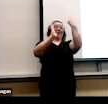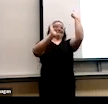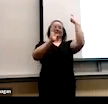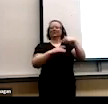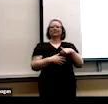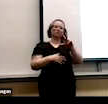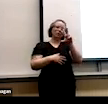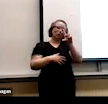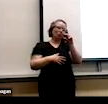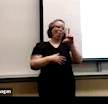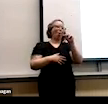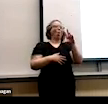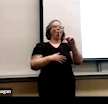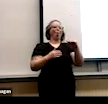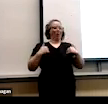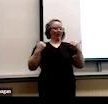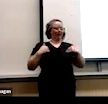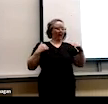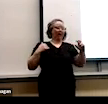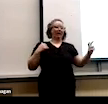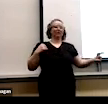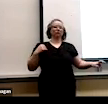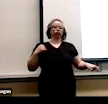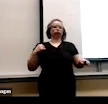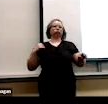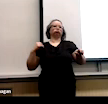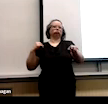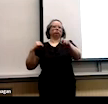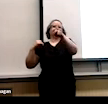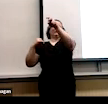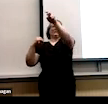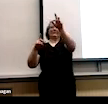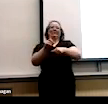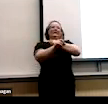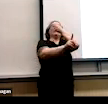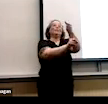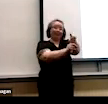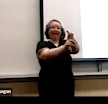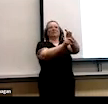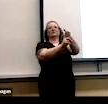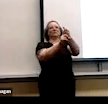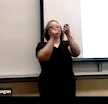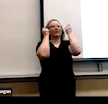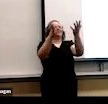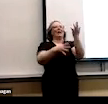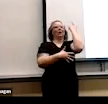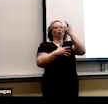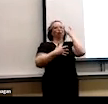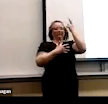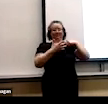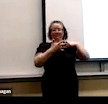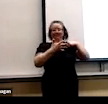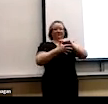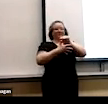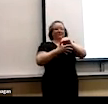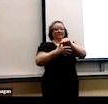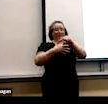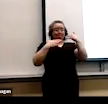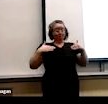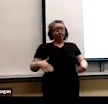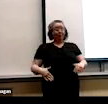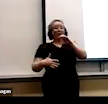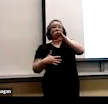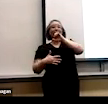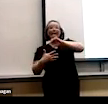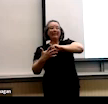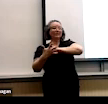through transition include a mix of medical, social, and environmental issues, and we don't get to pick the timing of medical challenges. It would be really nice if medical challenges only